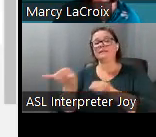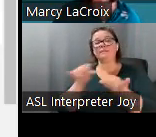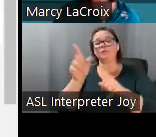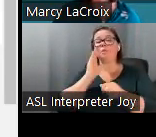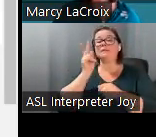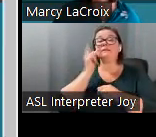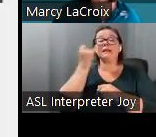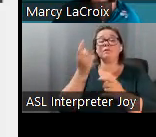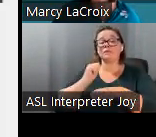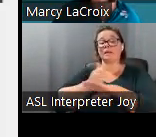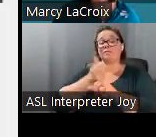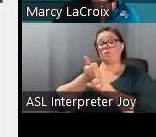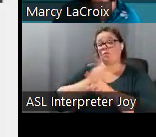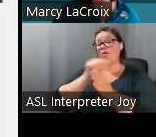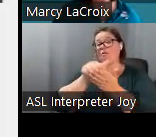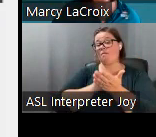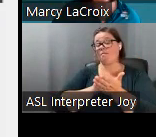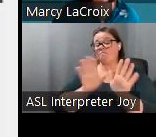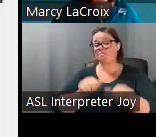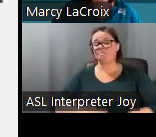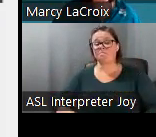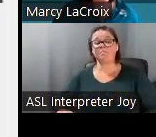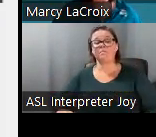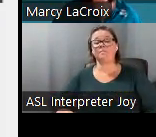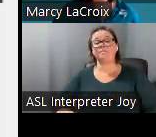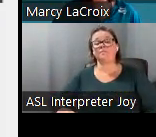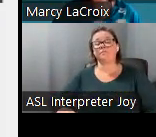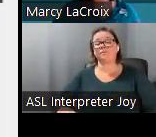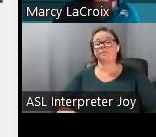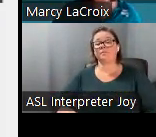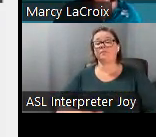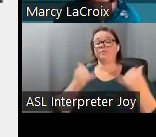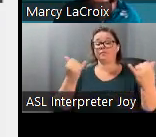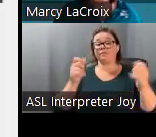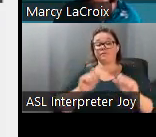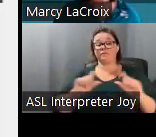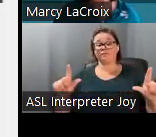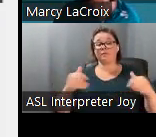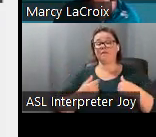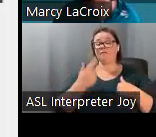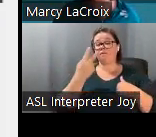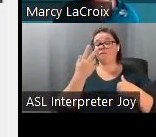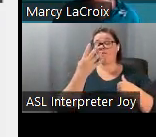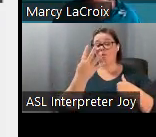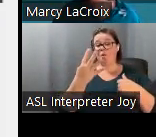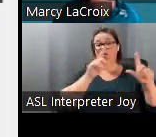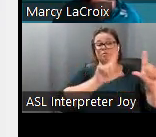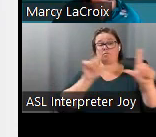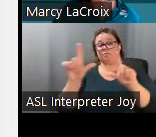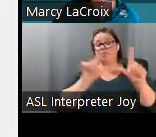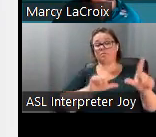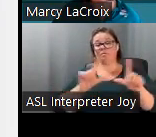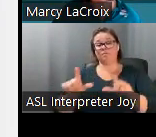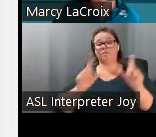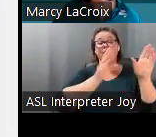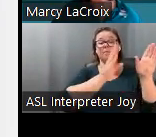vault account. All right, what's come up is 4 tiles now that say planning paths,